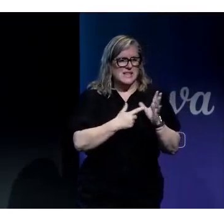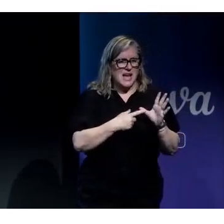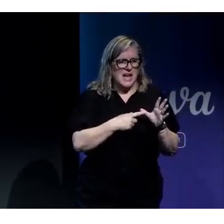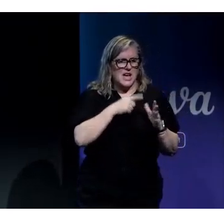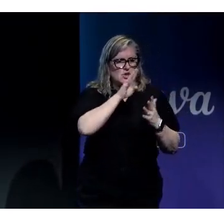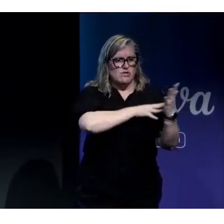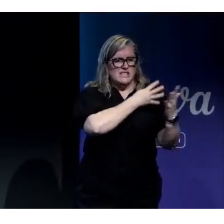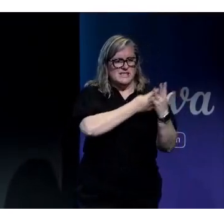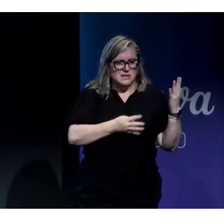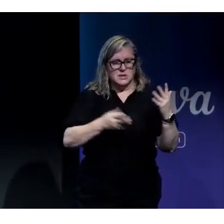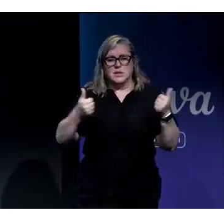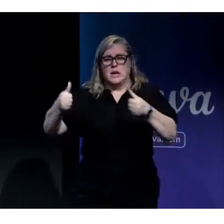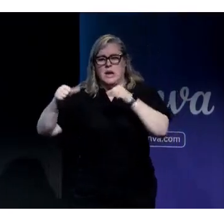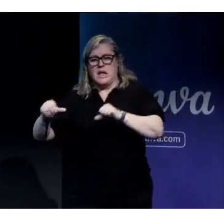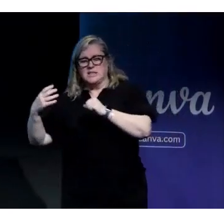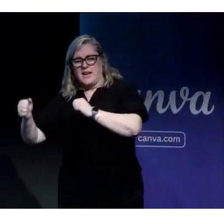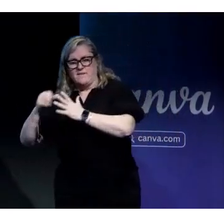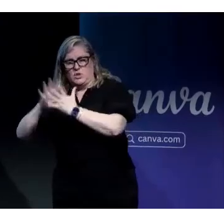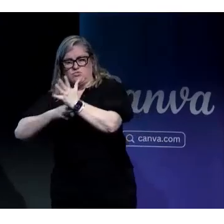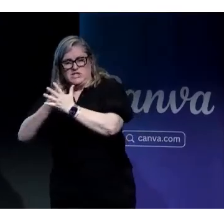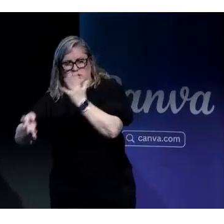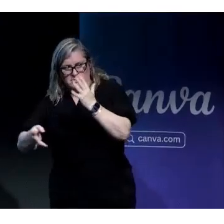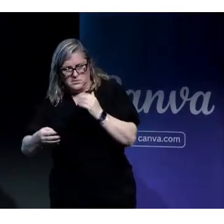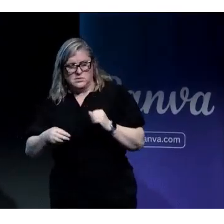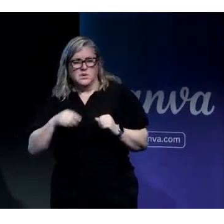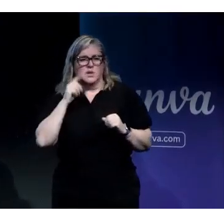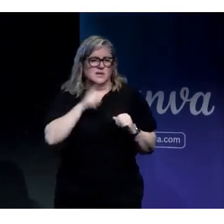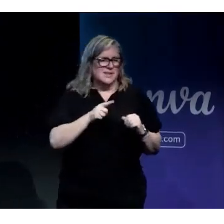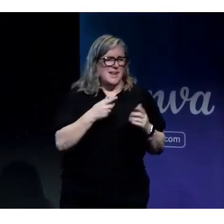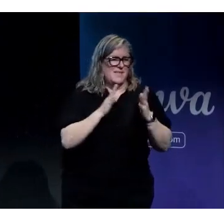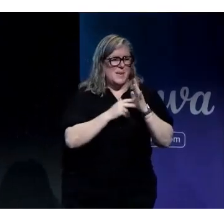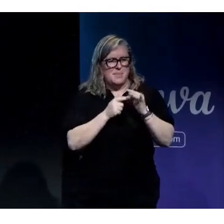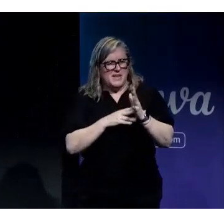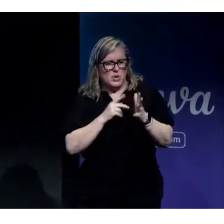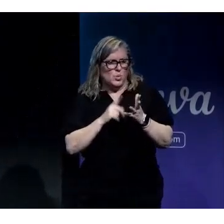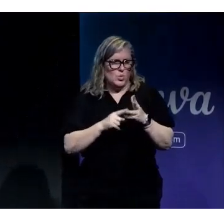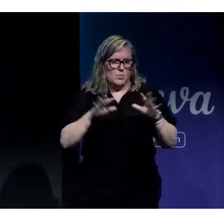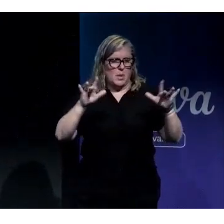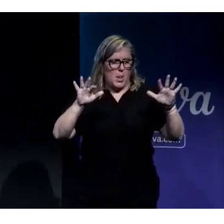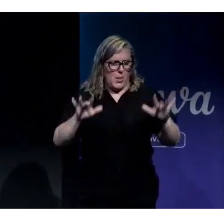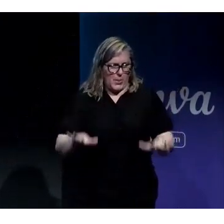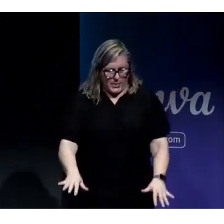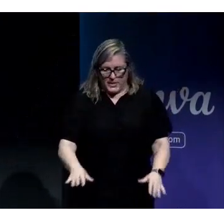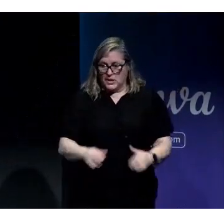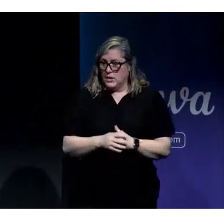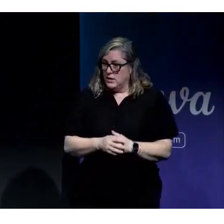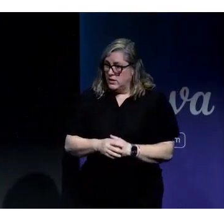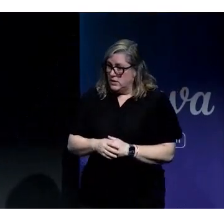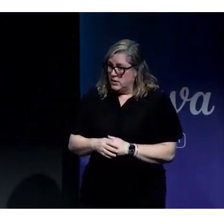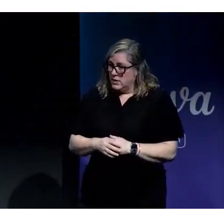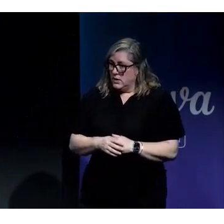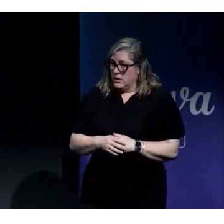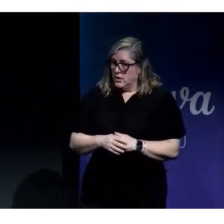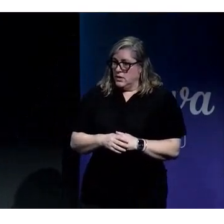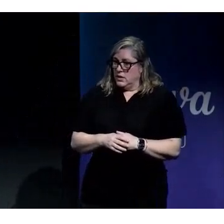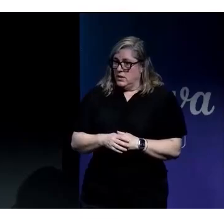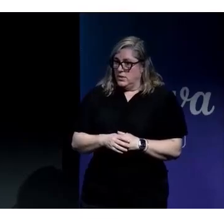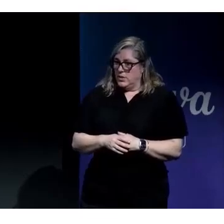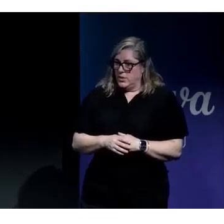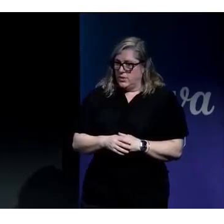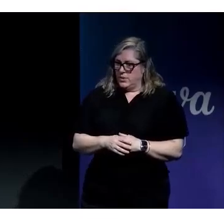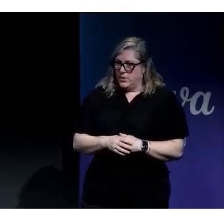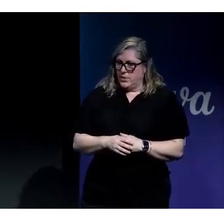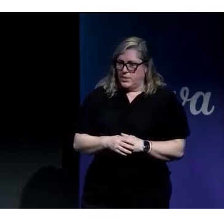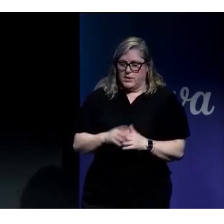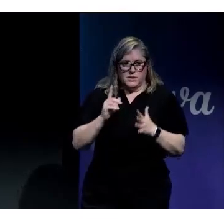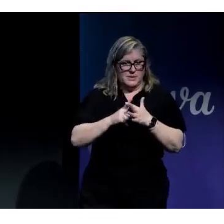grid. But they both have like a menu and a menu bar and buttons, so we can get to where we need to go. So an example of one of